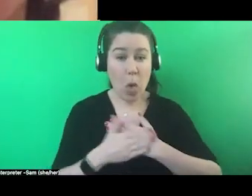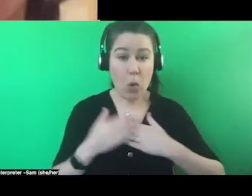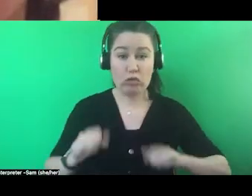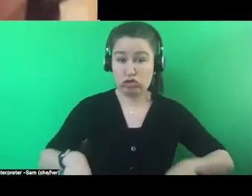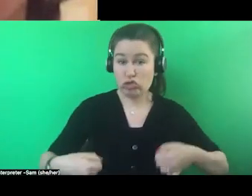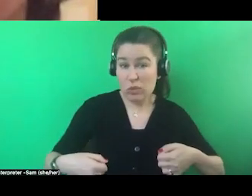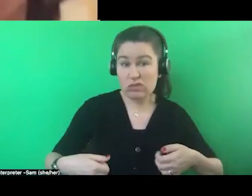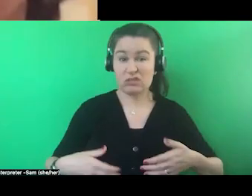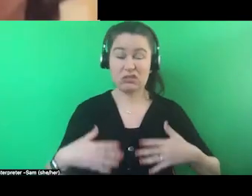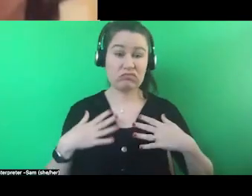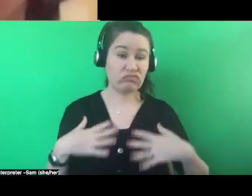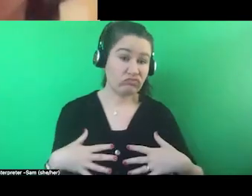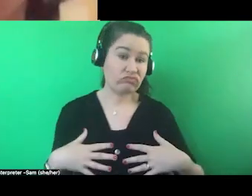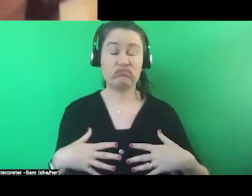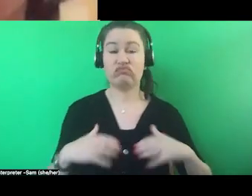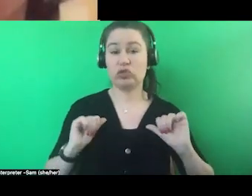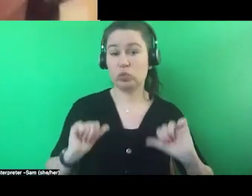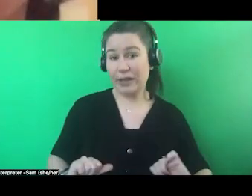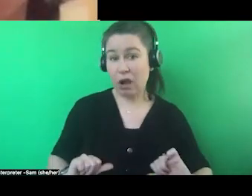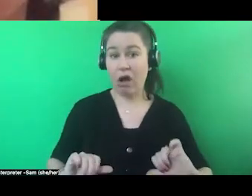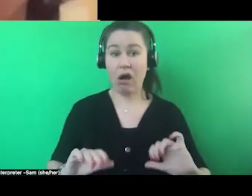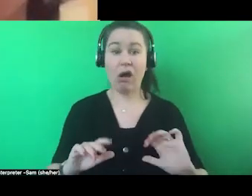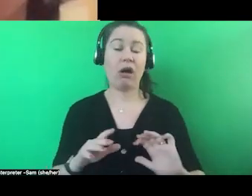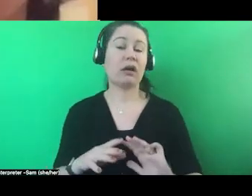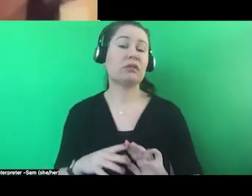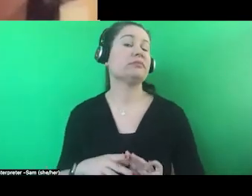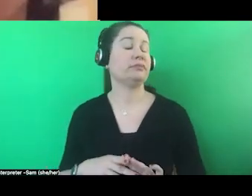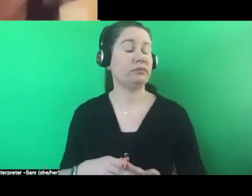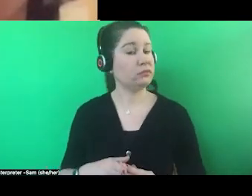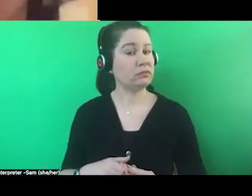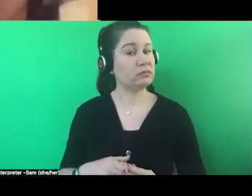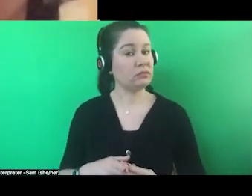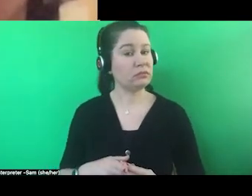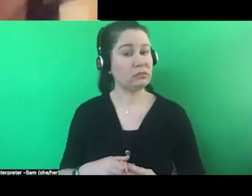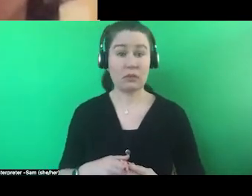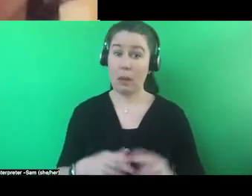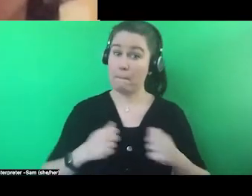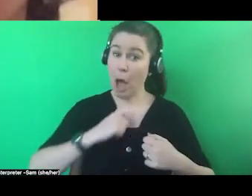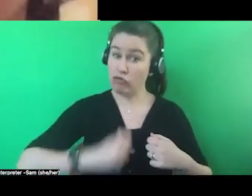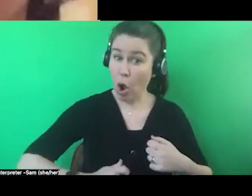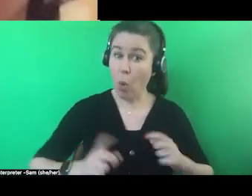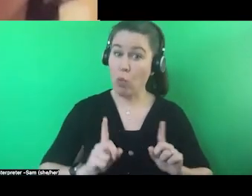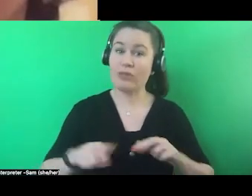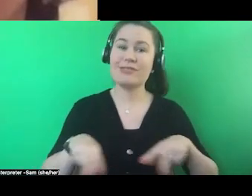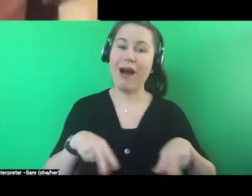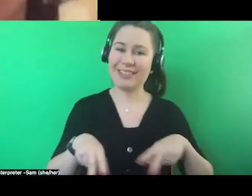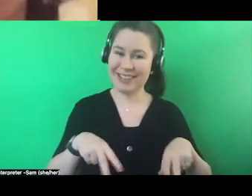trousers and a sweater. And I'm a dancer.